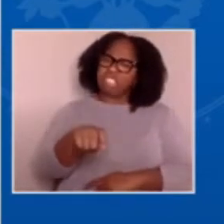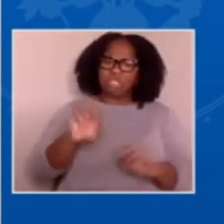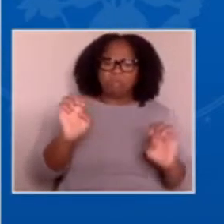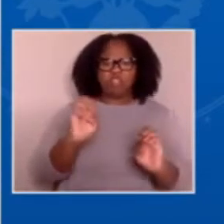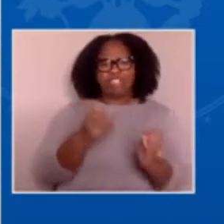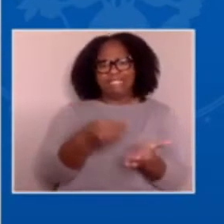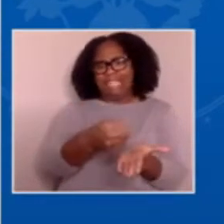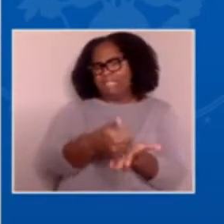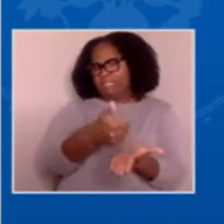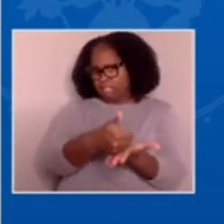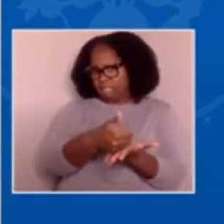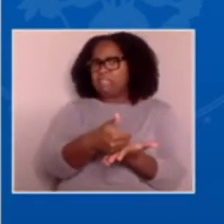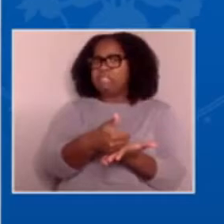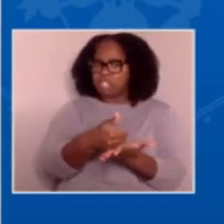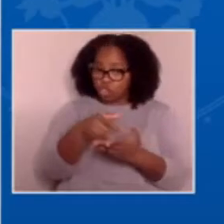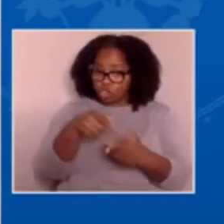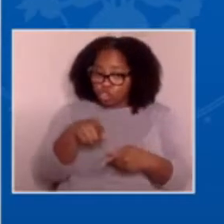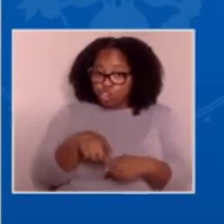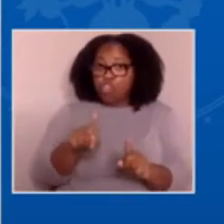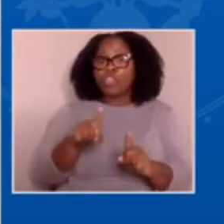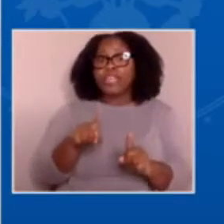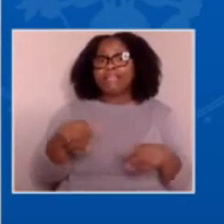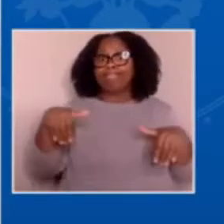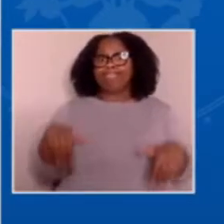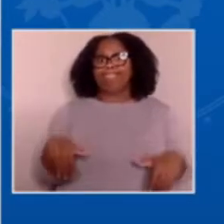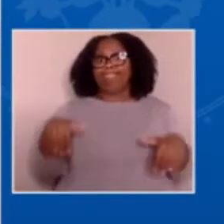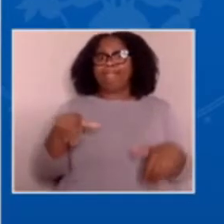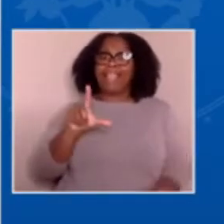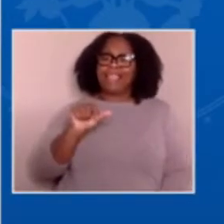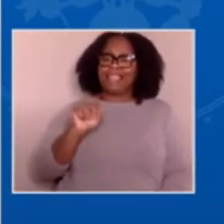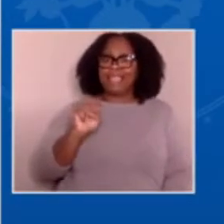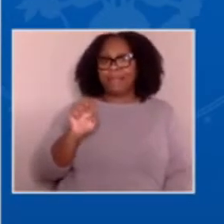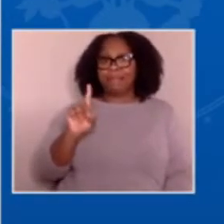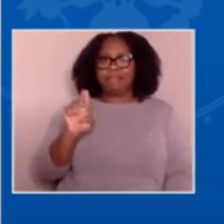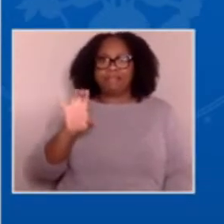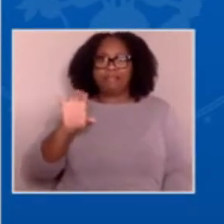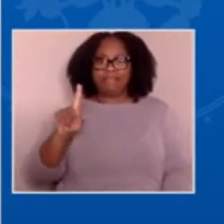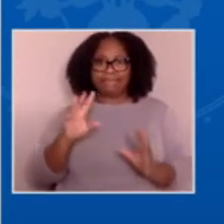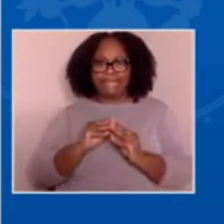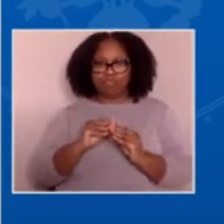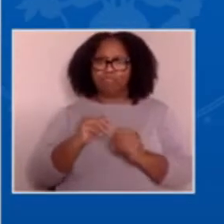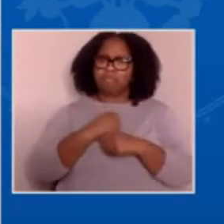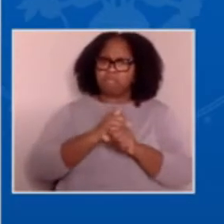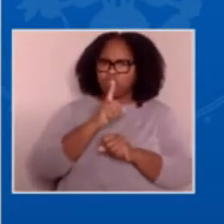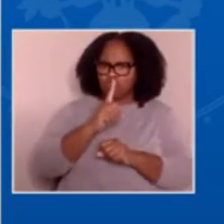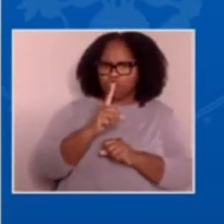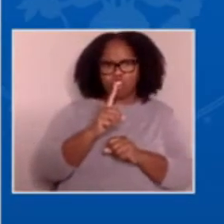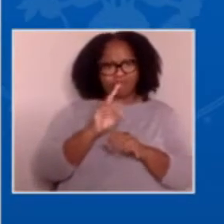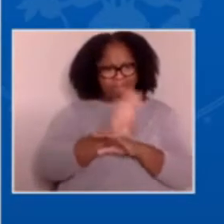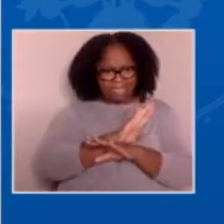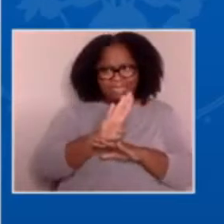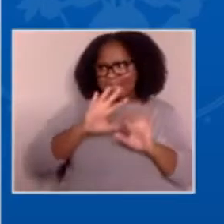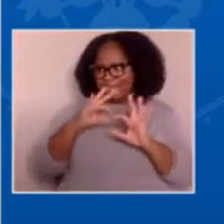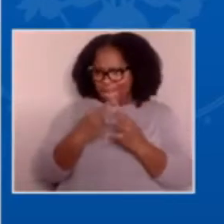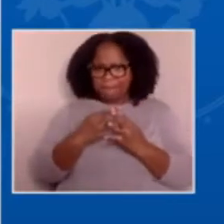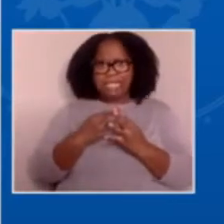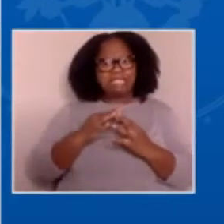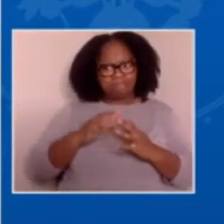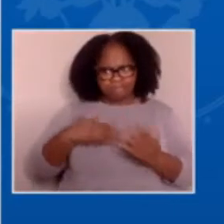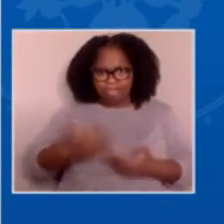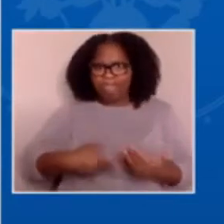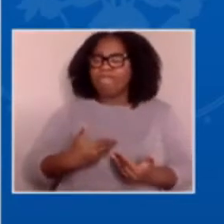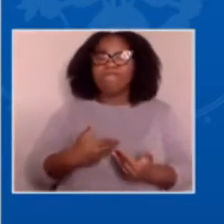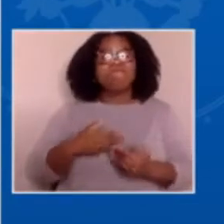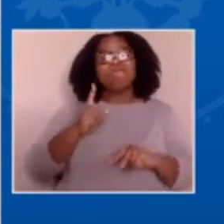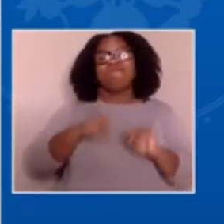Aid uh before during the Lan deck session to help families to help small business there's no more room for delay uh and we need to move